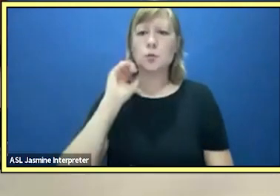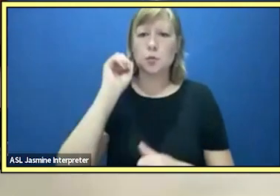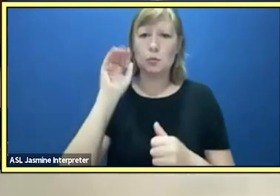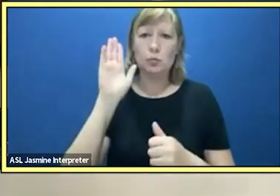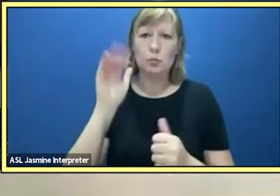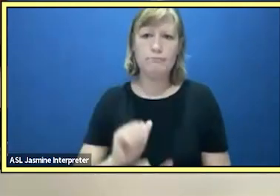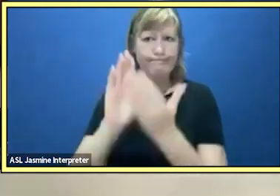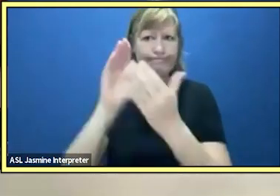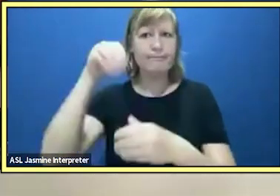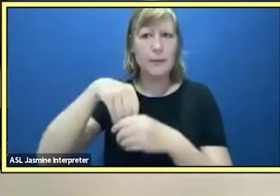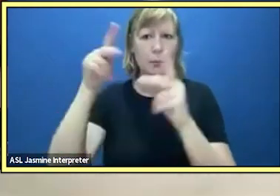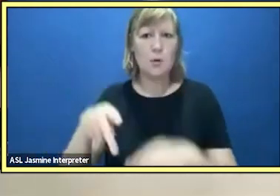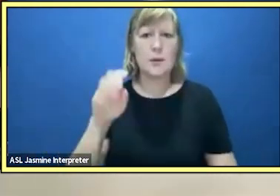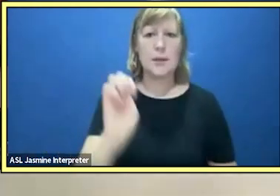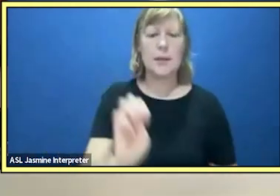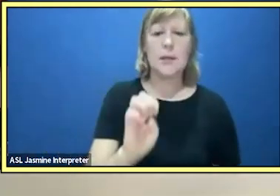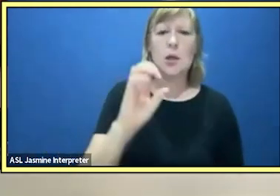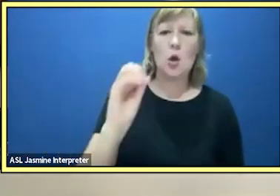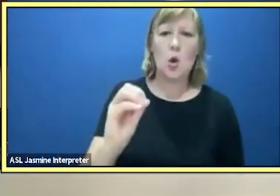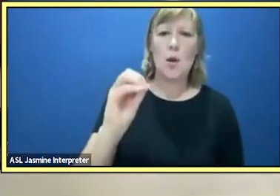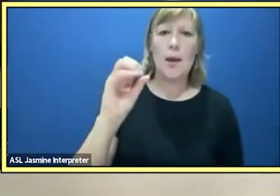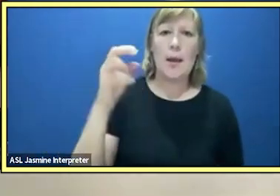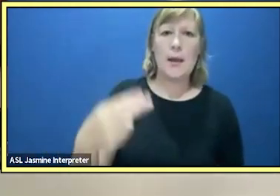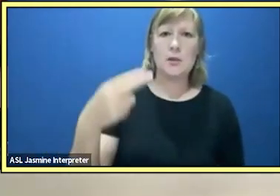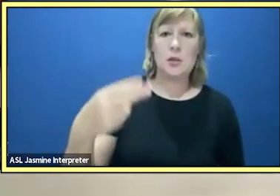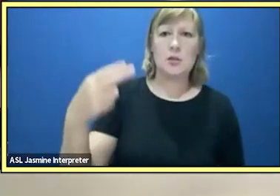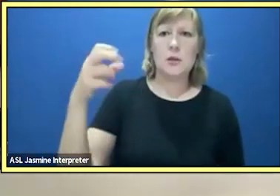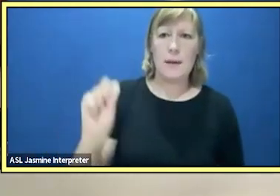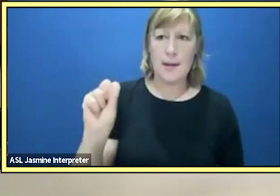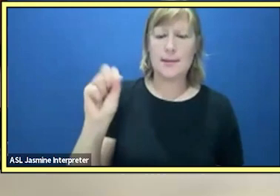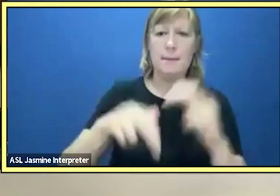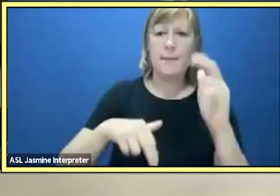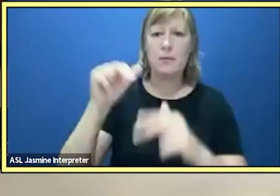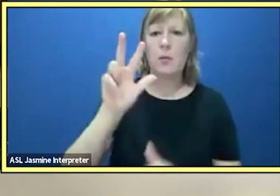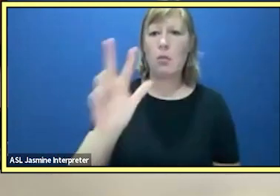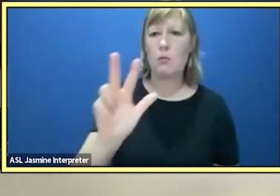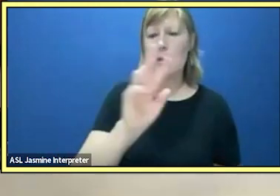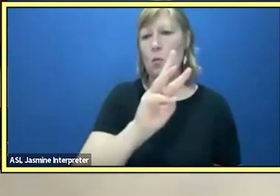the EOHHS building on 3 West Road, at